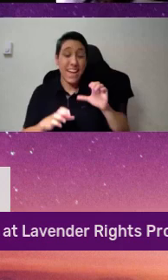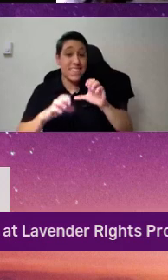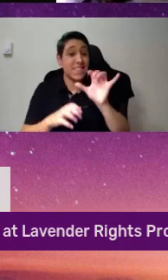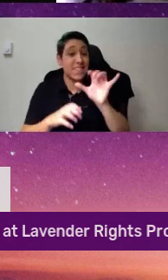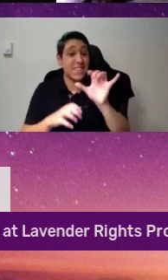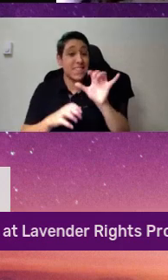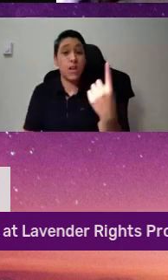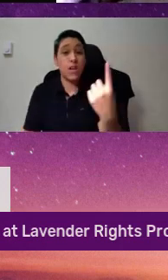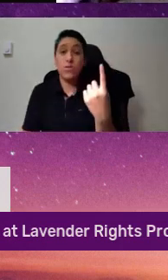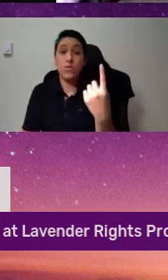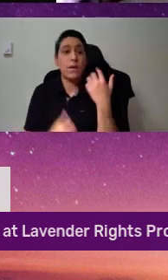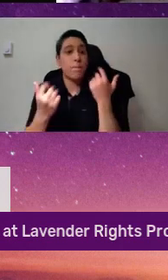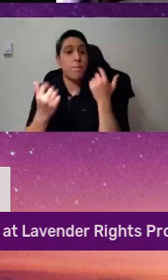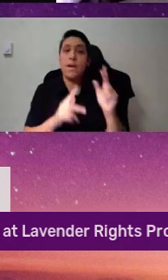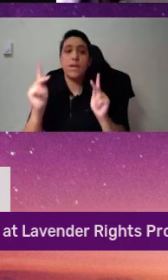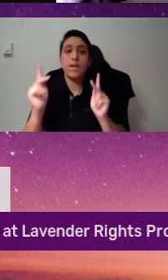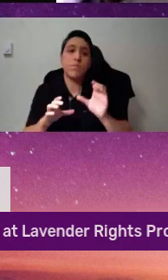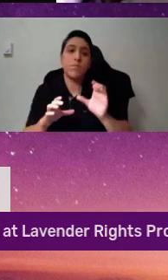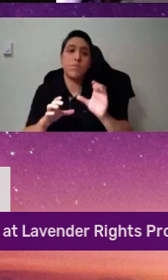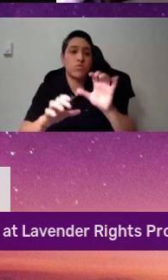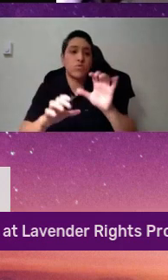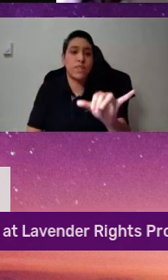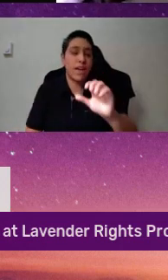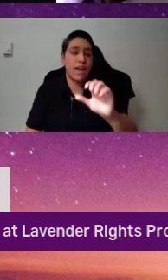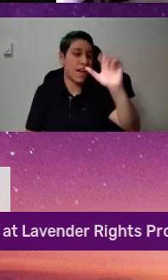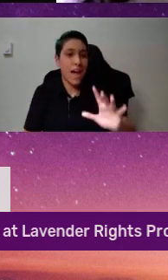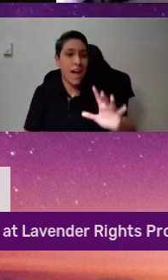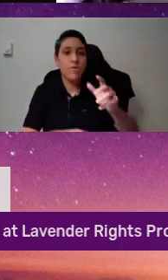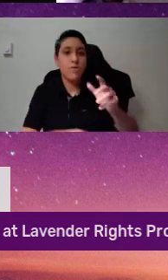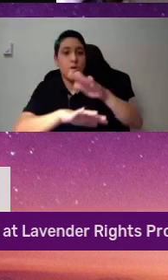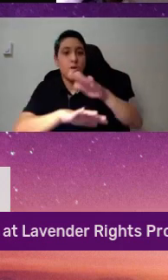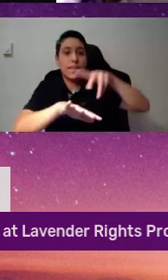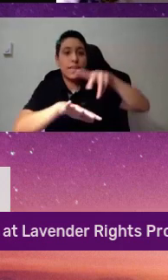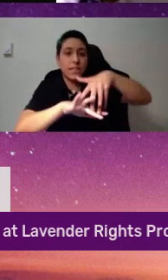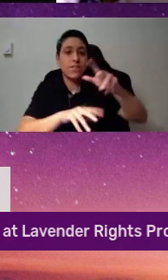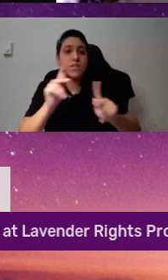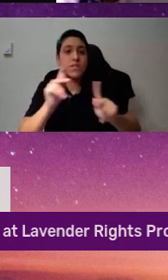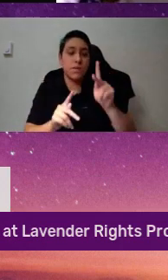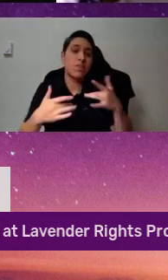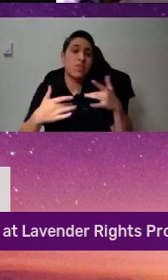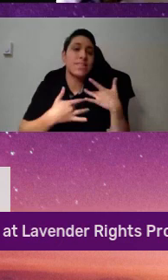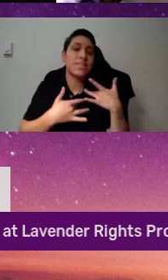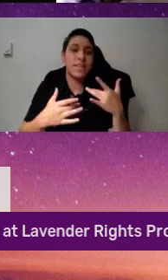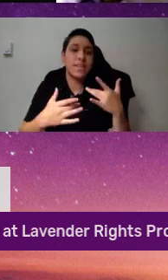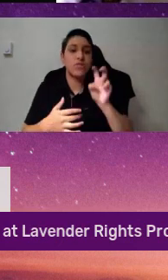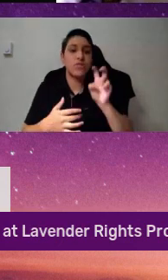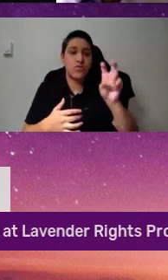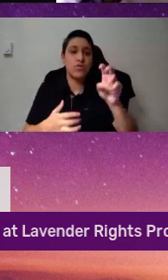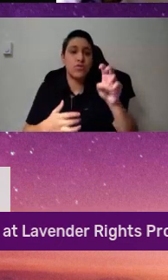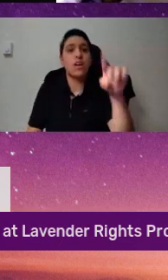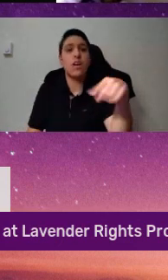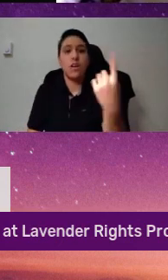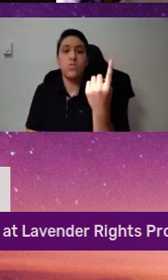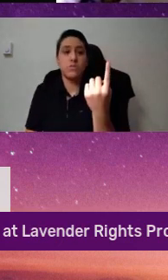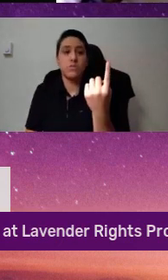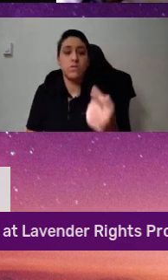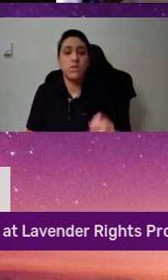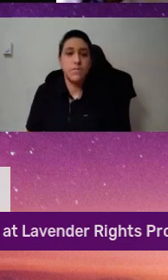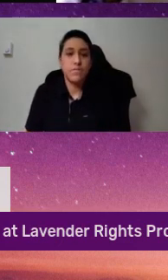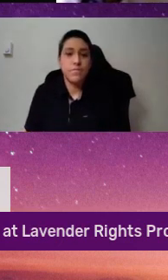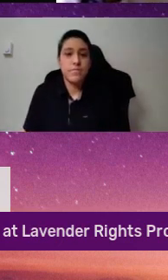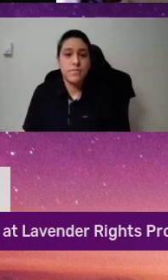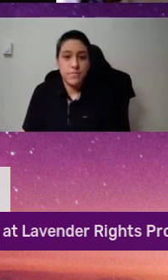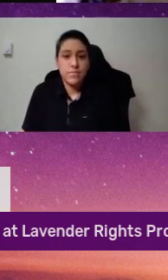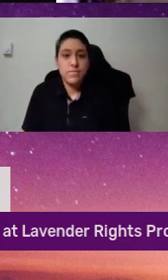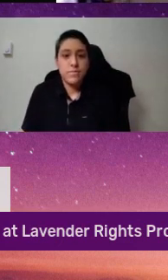Afro-Indigenous peoples here on, colonized lands in the U.S. or Turtle Island, as it's known to many Indigenous